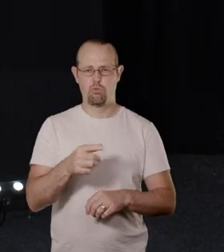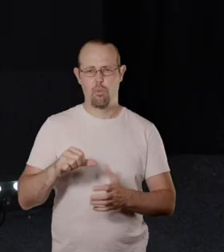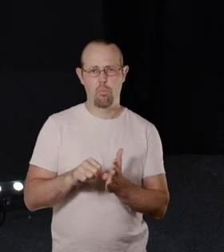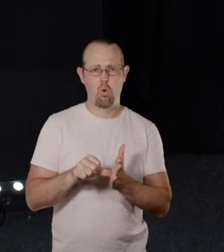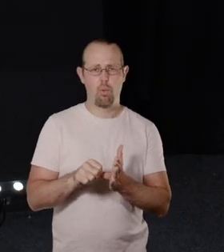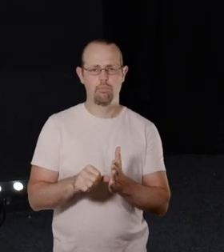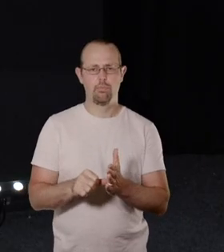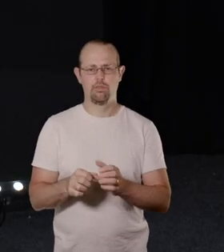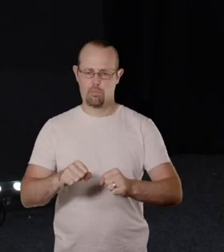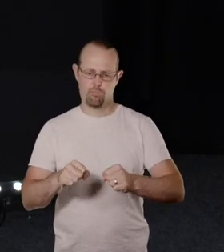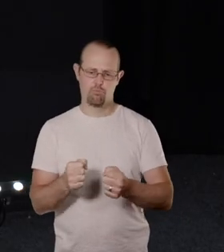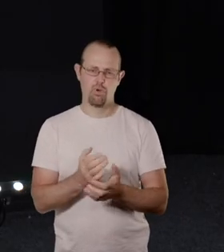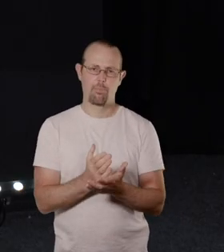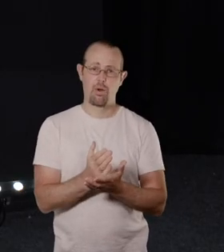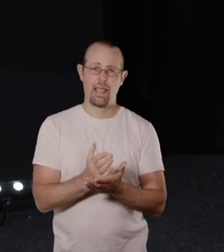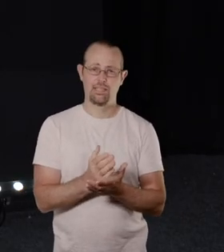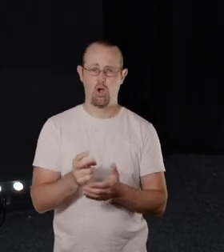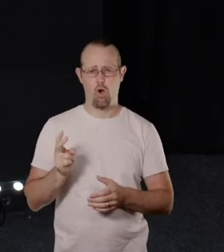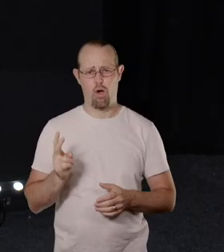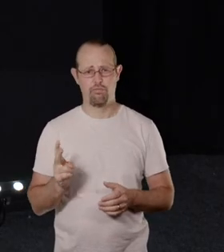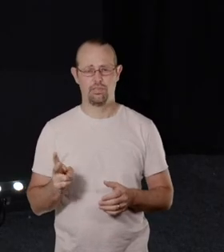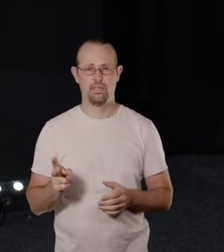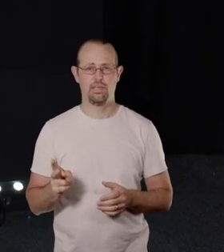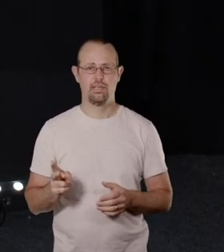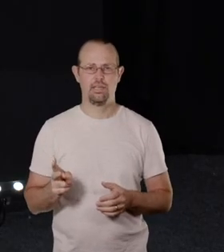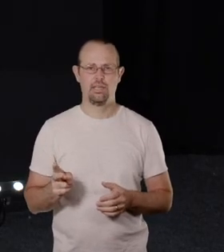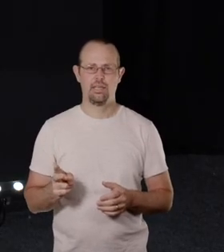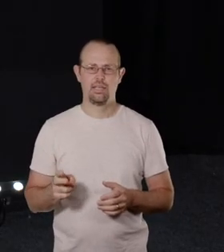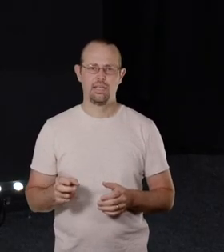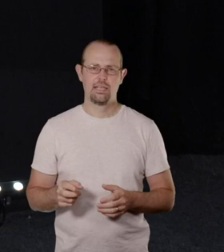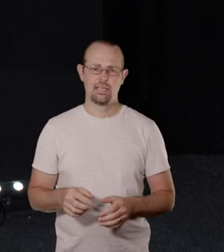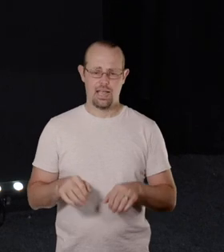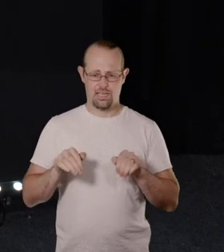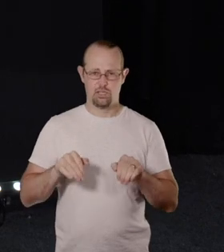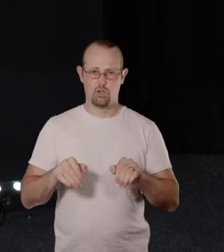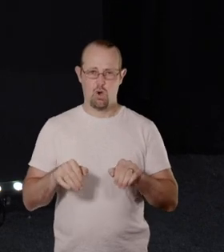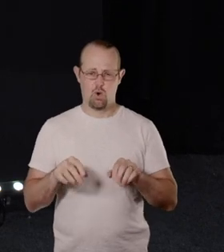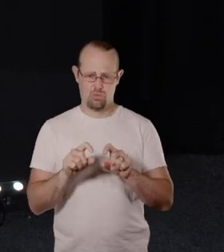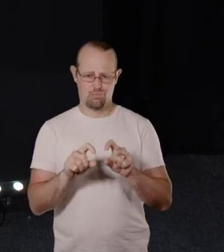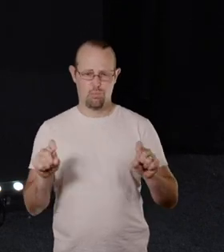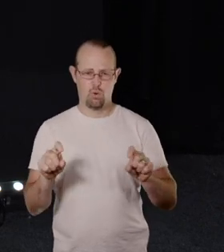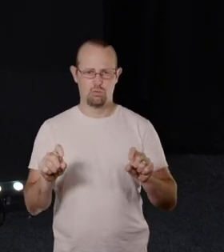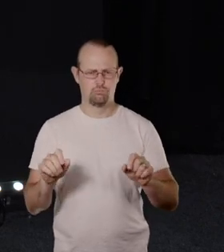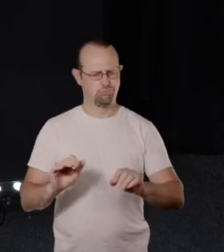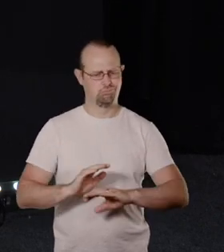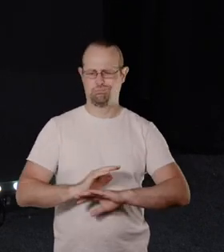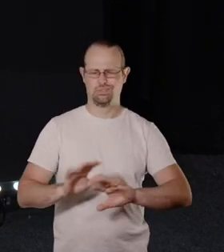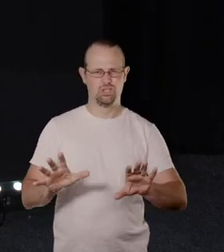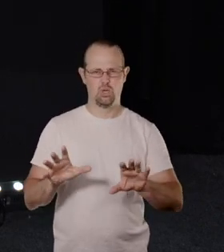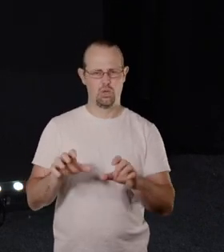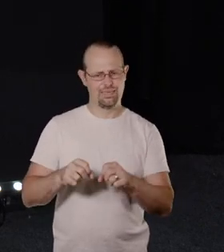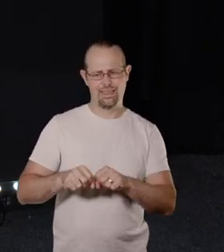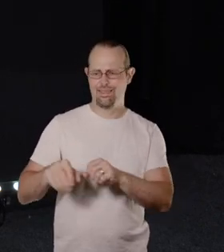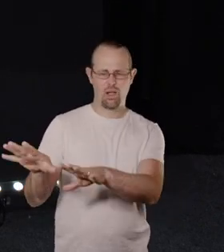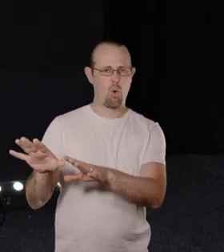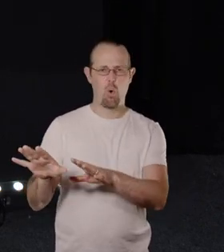I've encouraged you to do it as often as you like. When you picture a dog with a bone, he is so not going to let go, is he? He's going to keep at it, keep going,